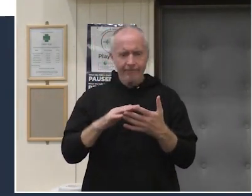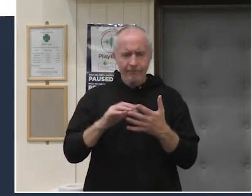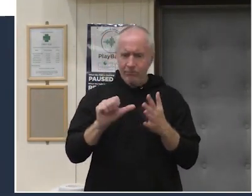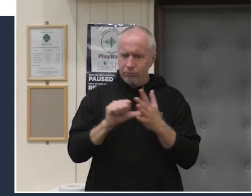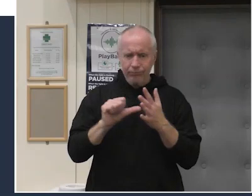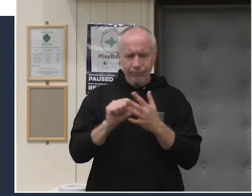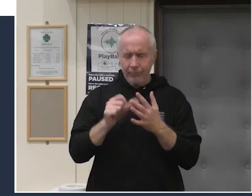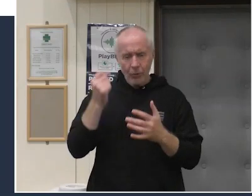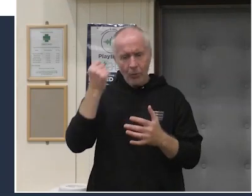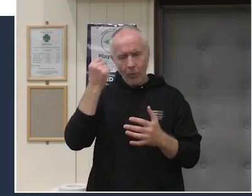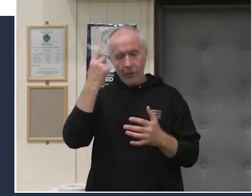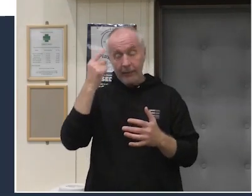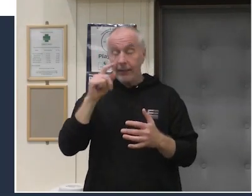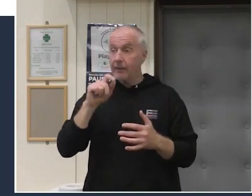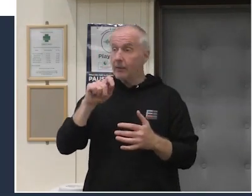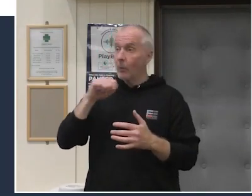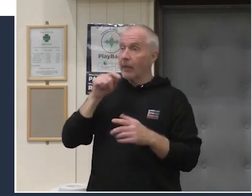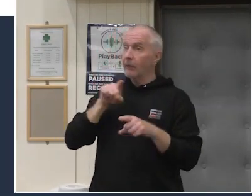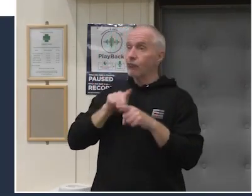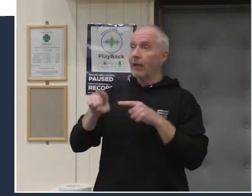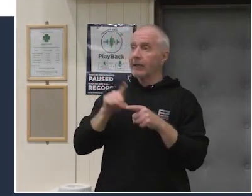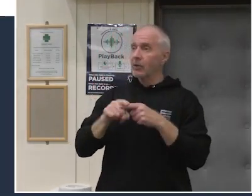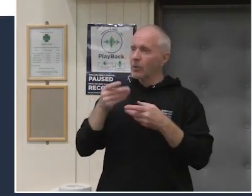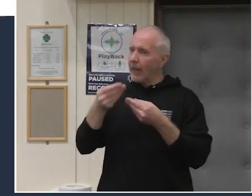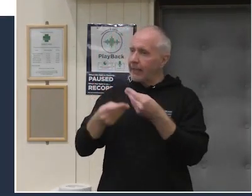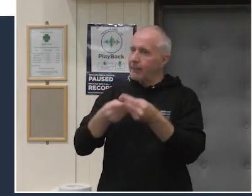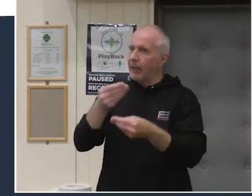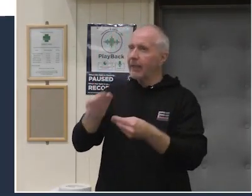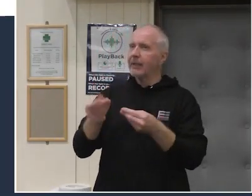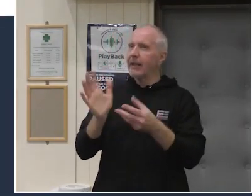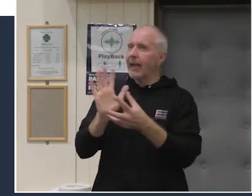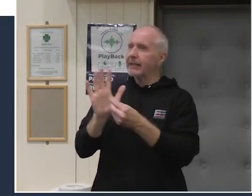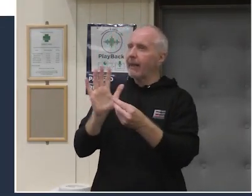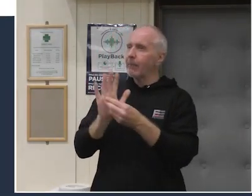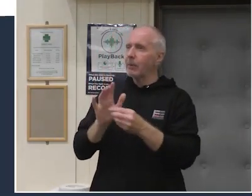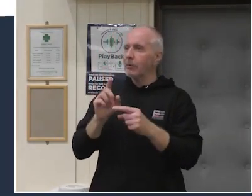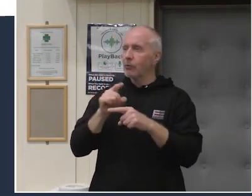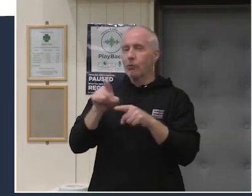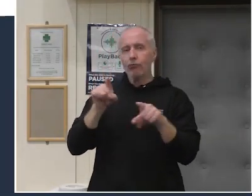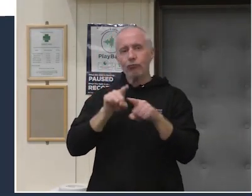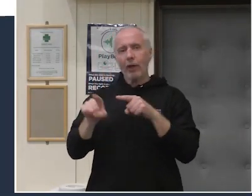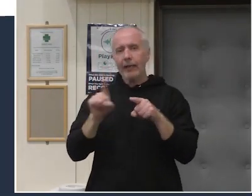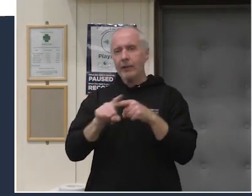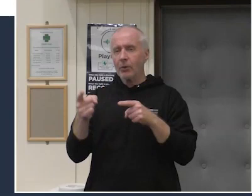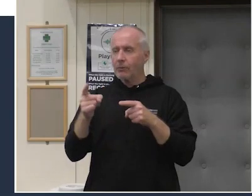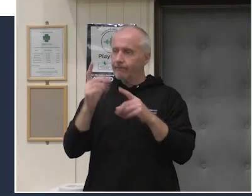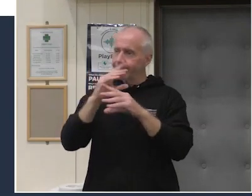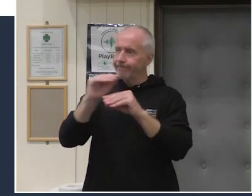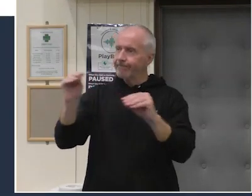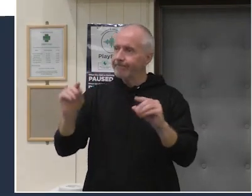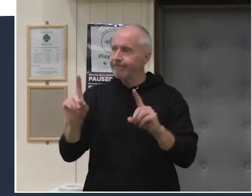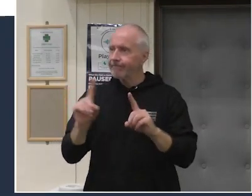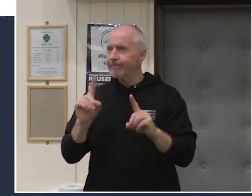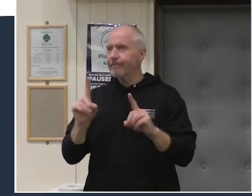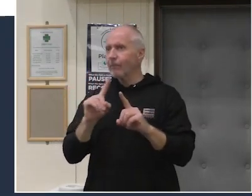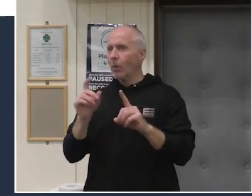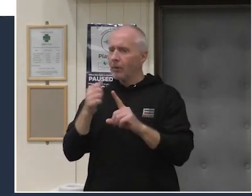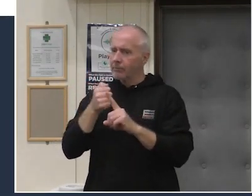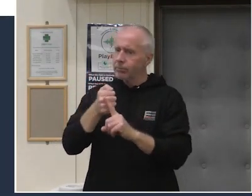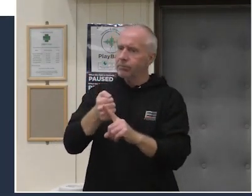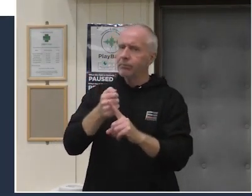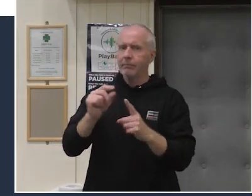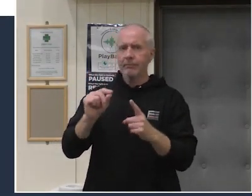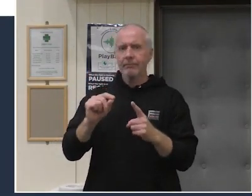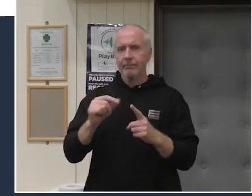best with a couple of analogies thrown in there to try and get this point generally across. So what we